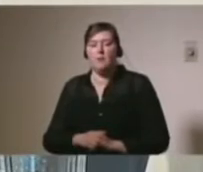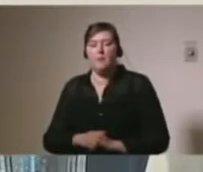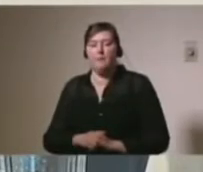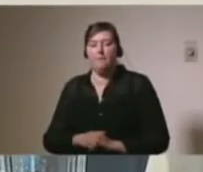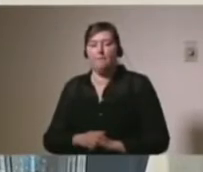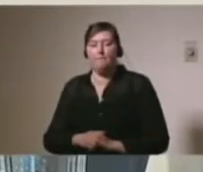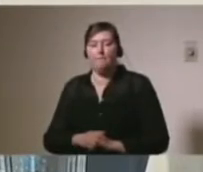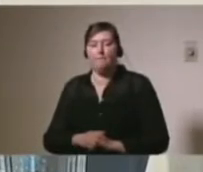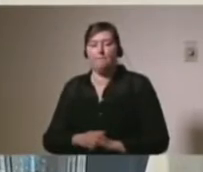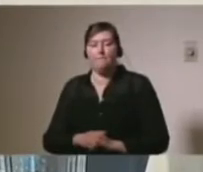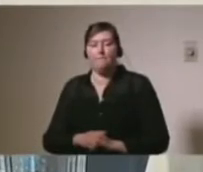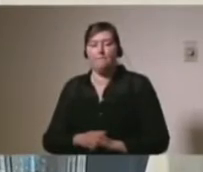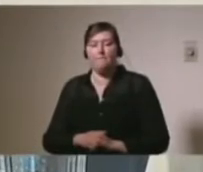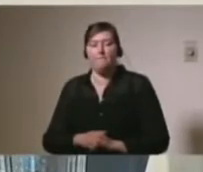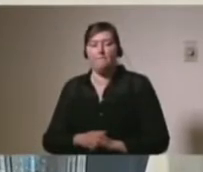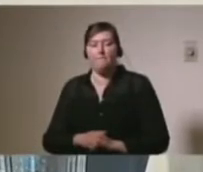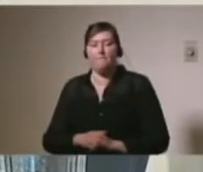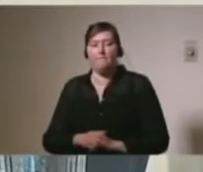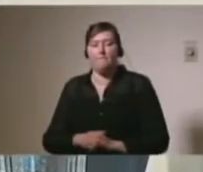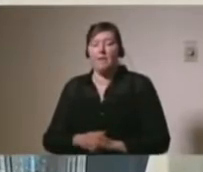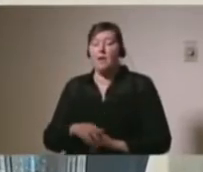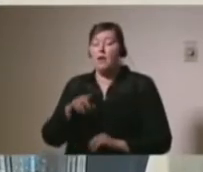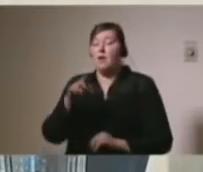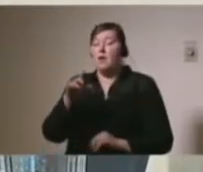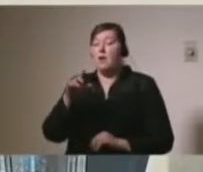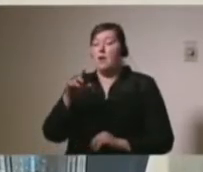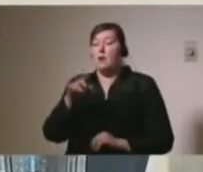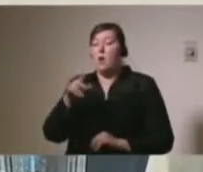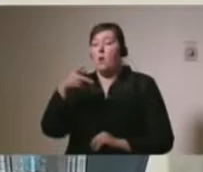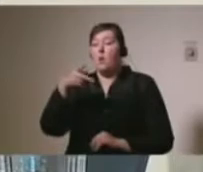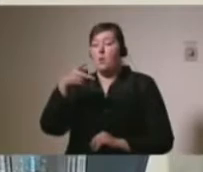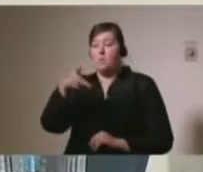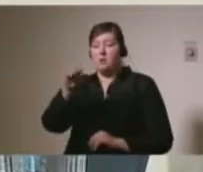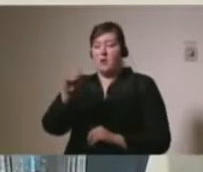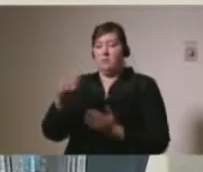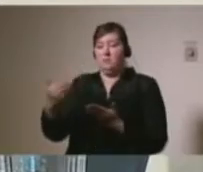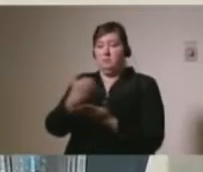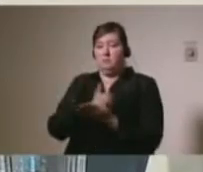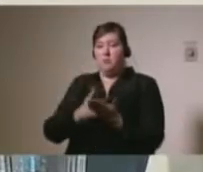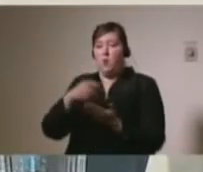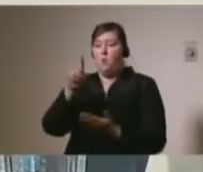the core postal side only made $1.8 million last year. So,